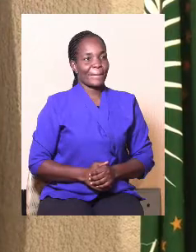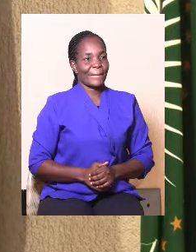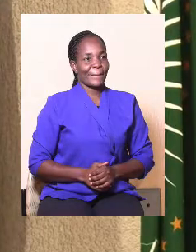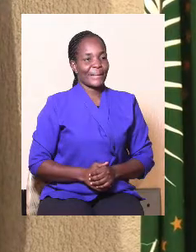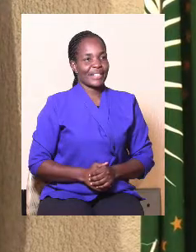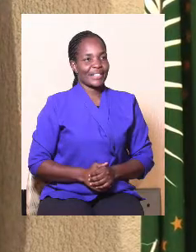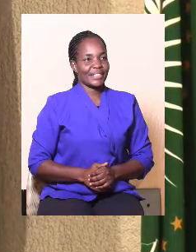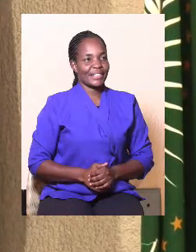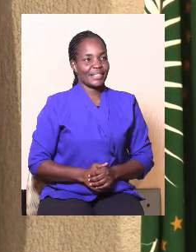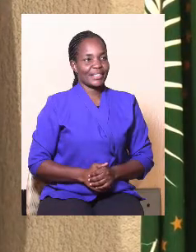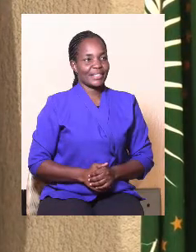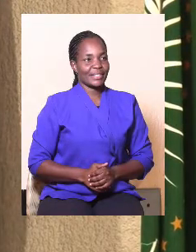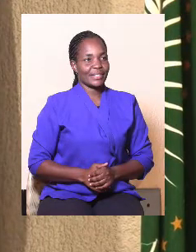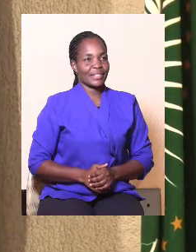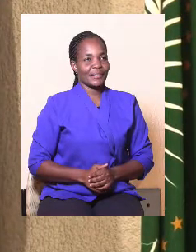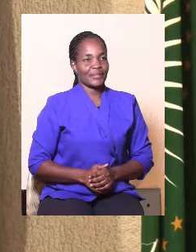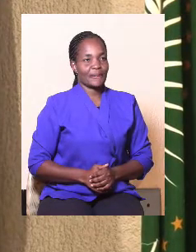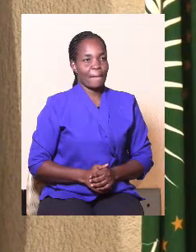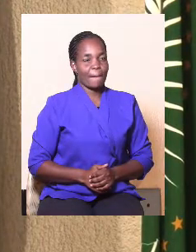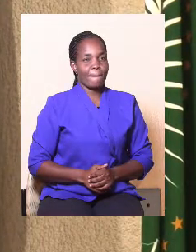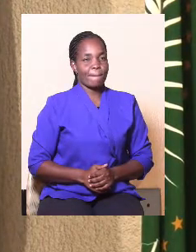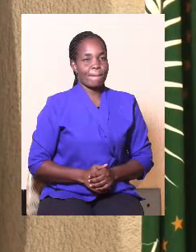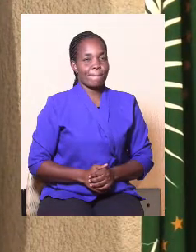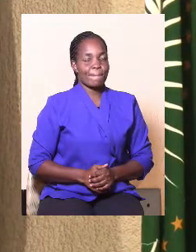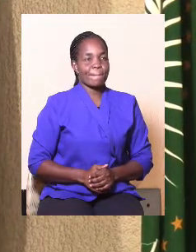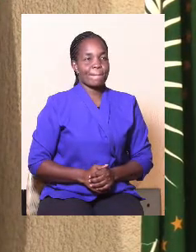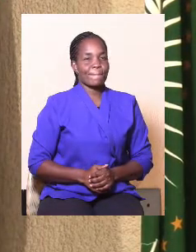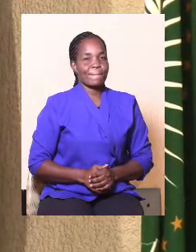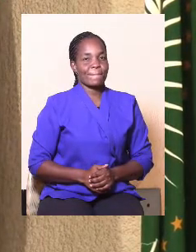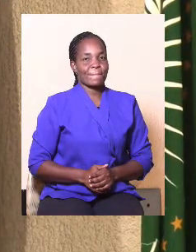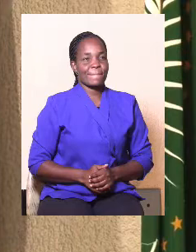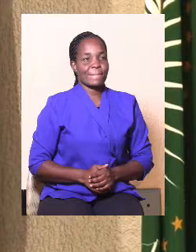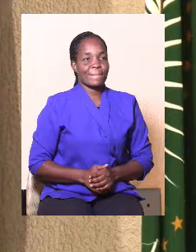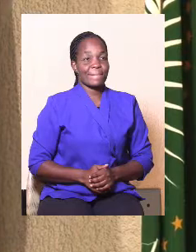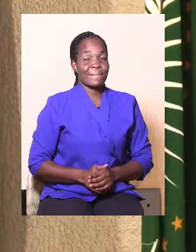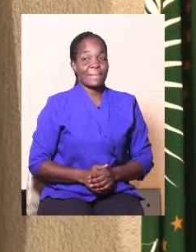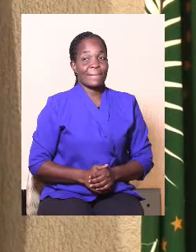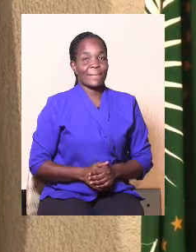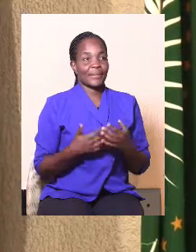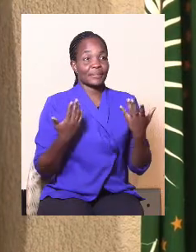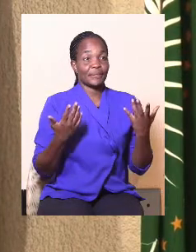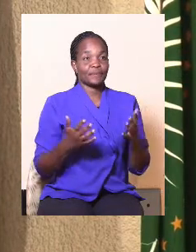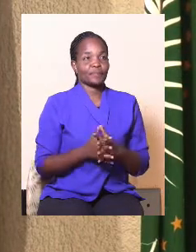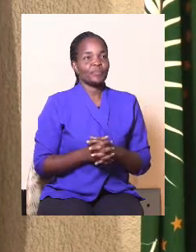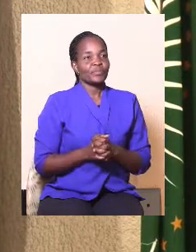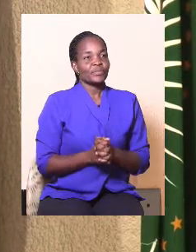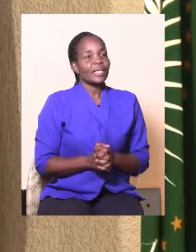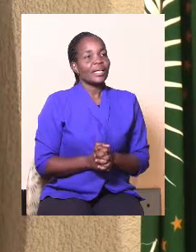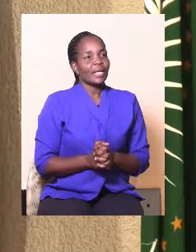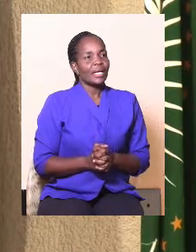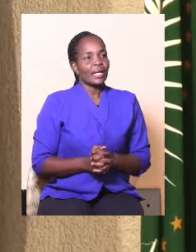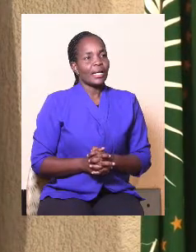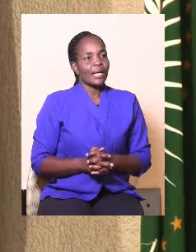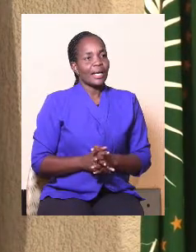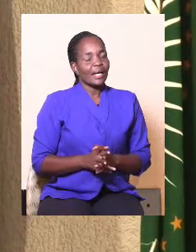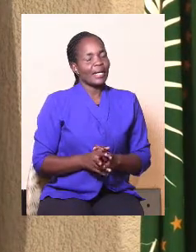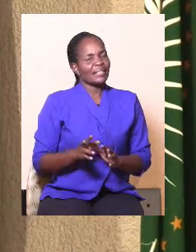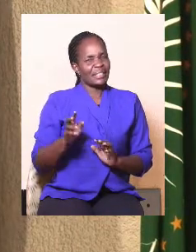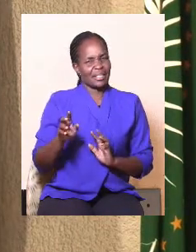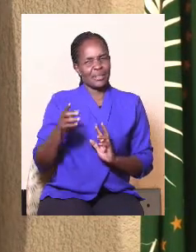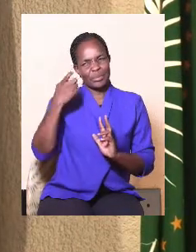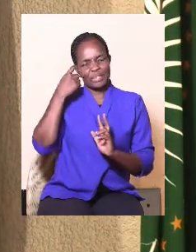Erika Shafuda. Thank you very much for making the time, both of you, to join us here at the Communication Center. What challenges do you foresee